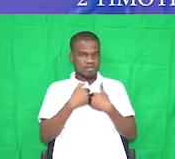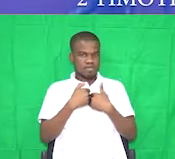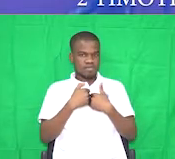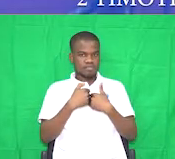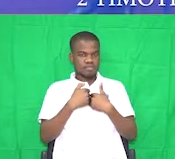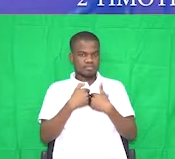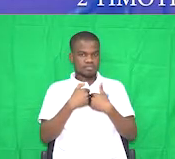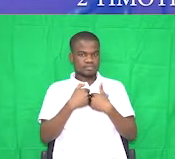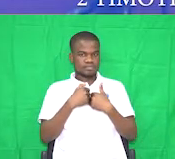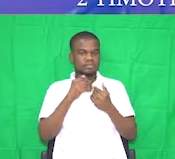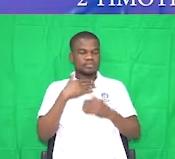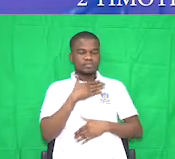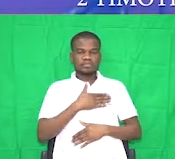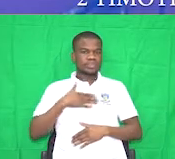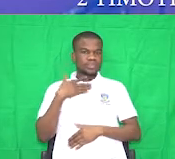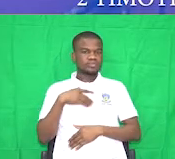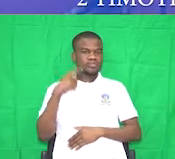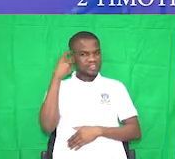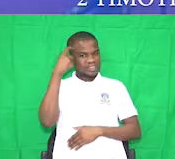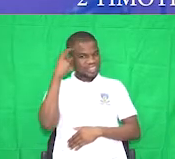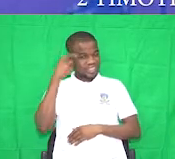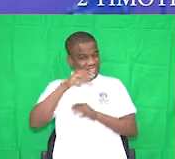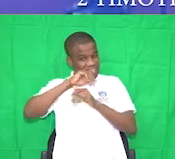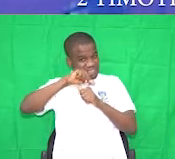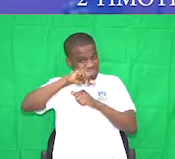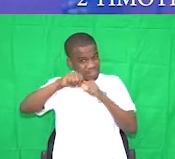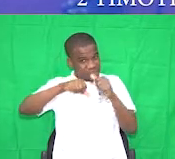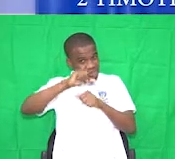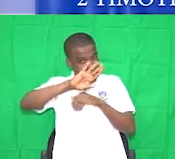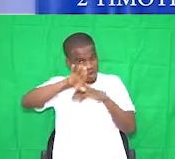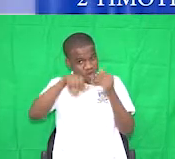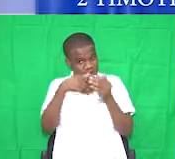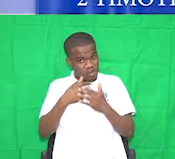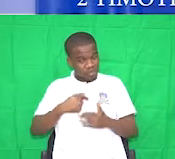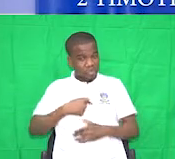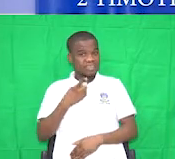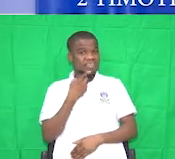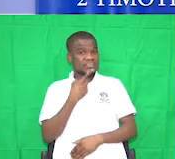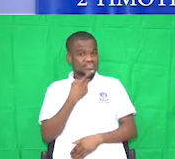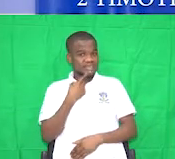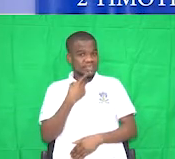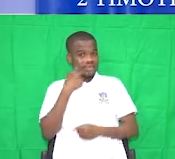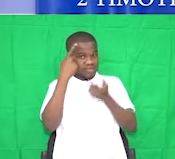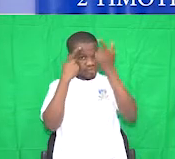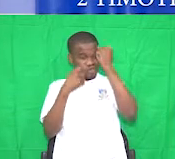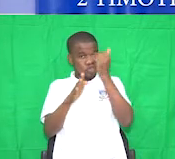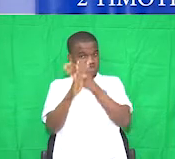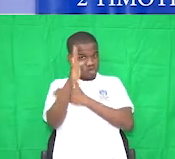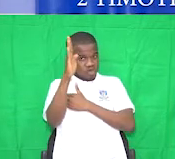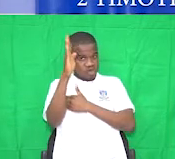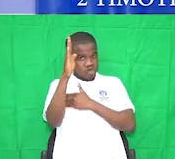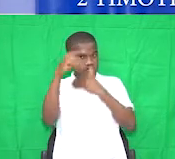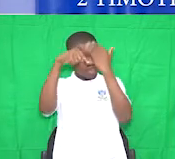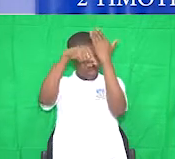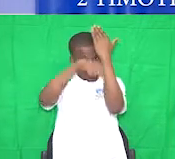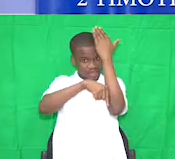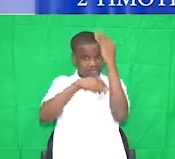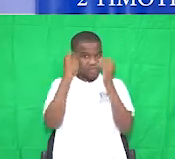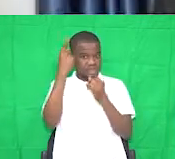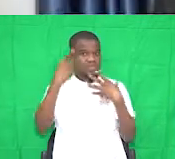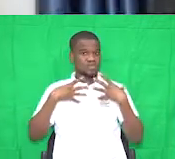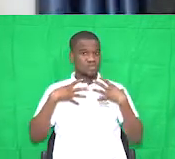what I am saying, for the Lord will give you insight into all